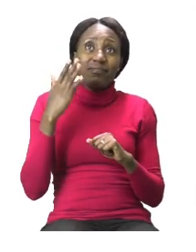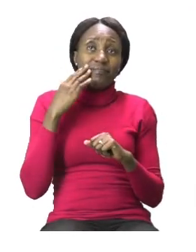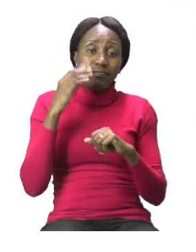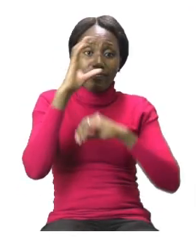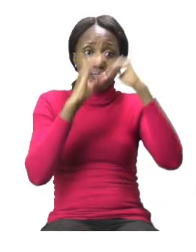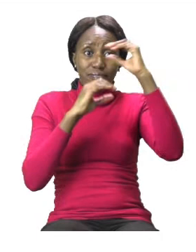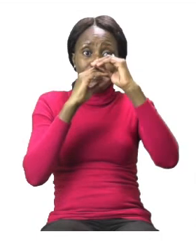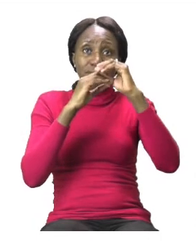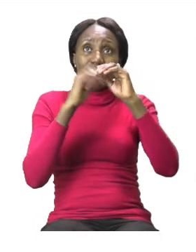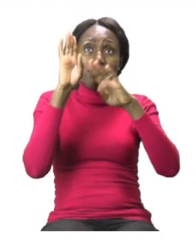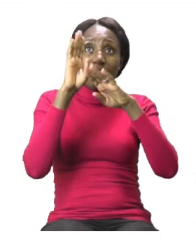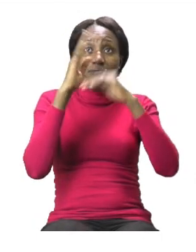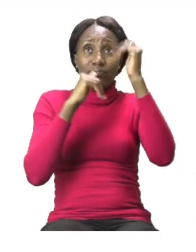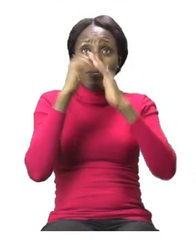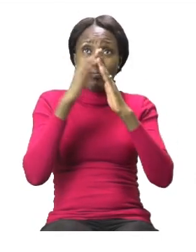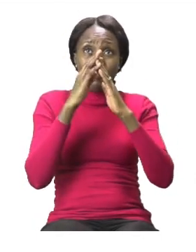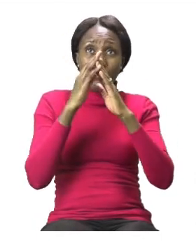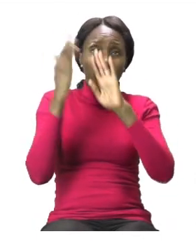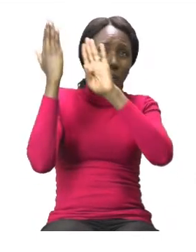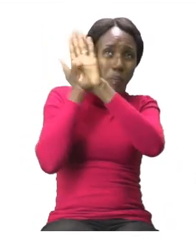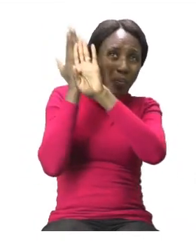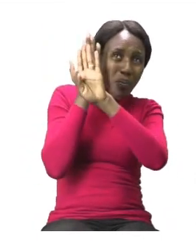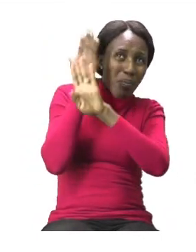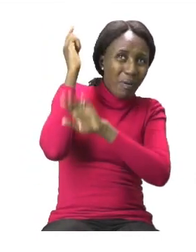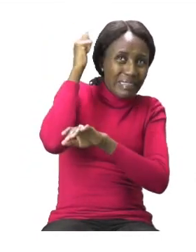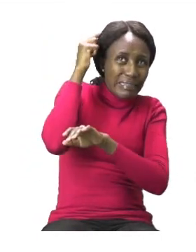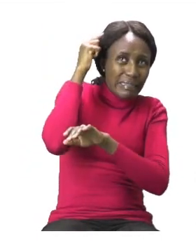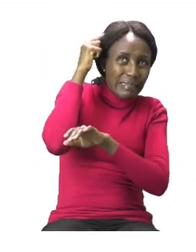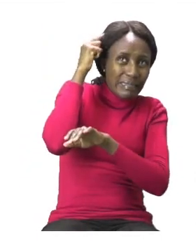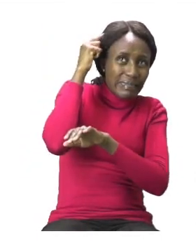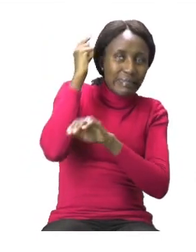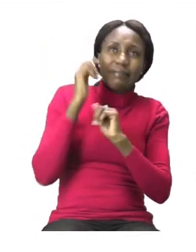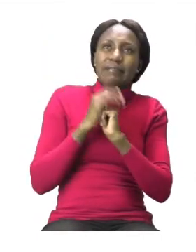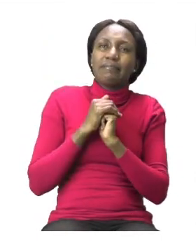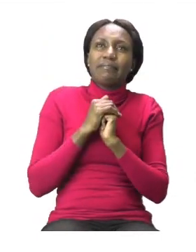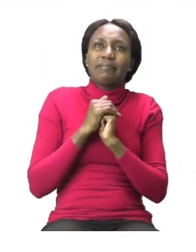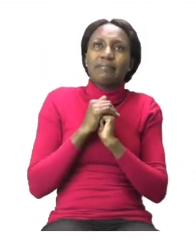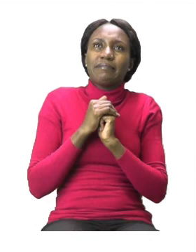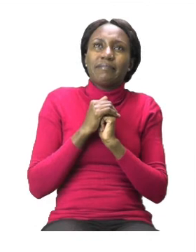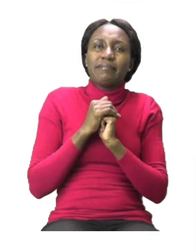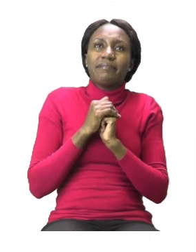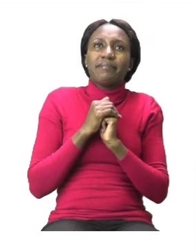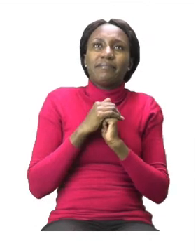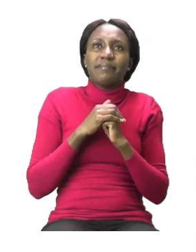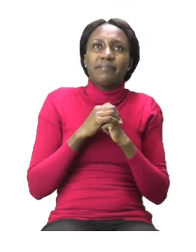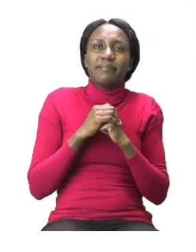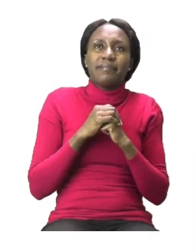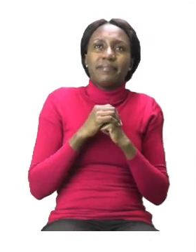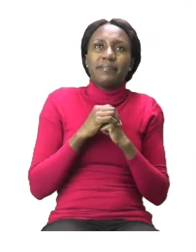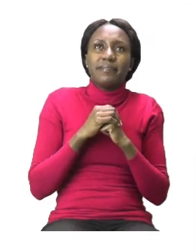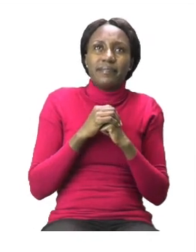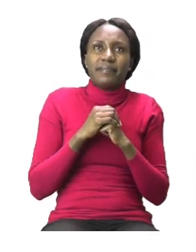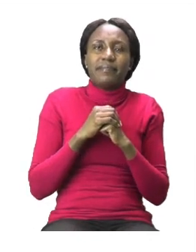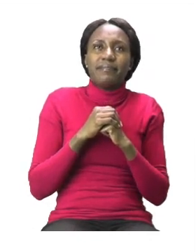our heads. So when a house is being built, you need to wear it so that you do not hurt your head, just